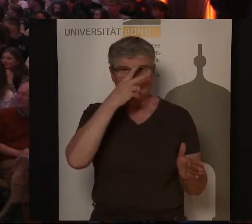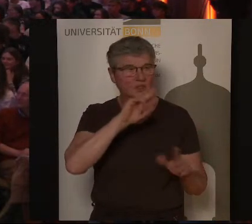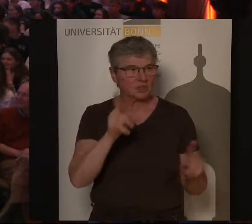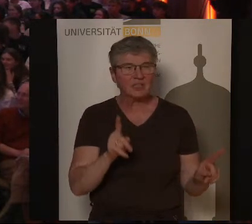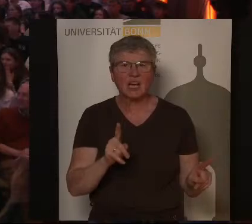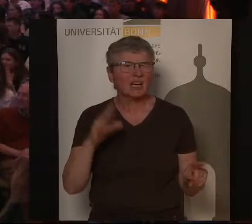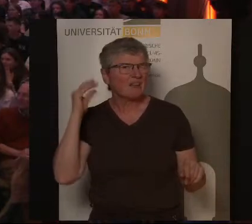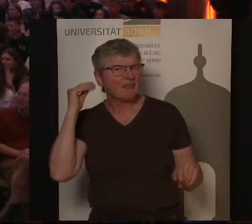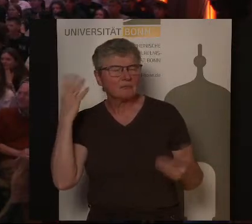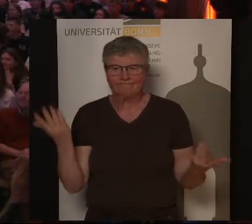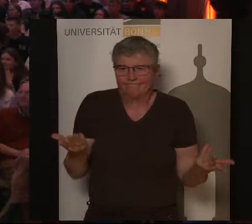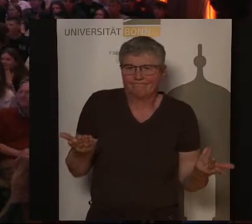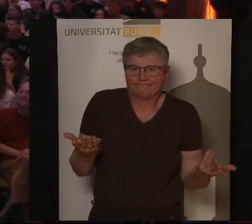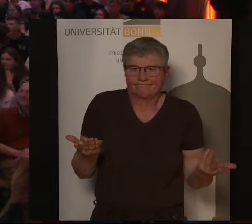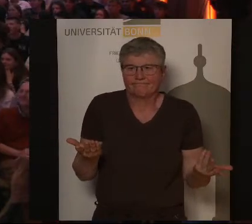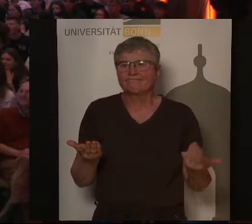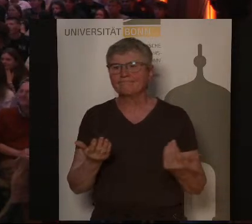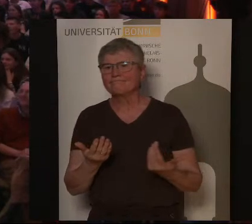So